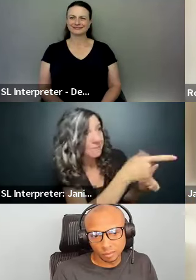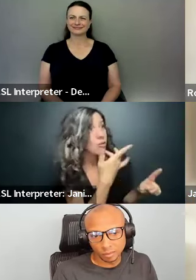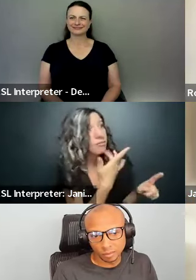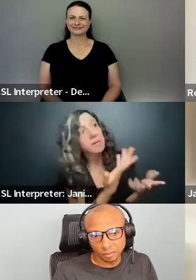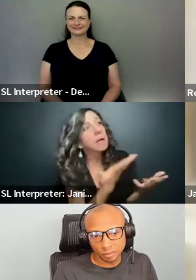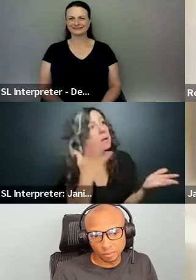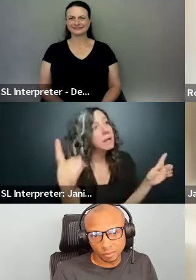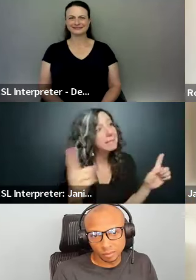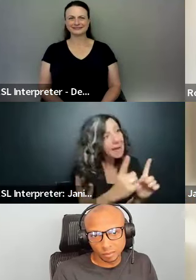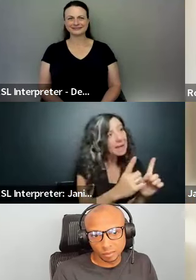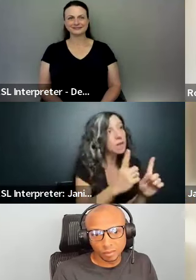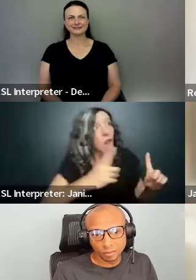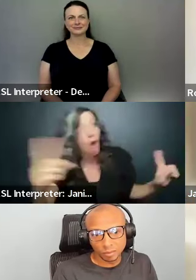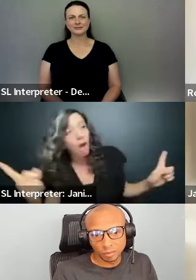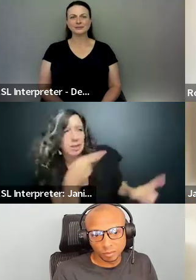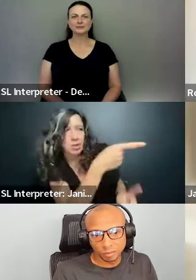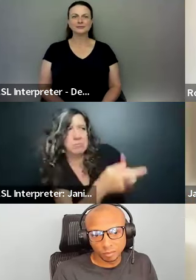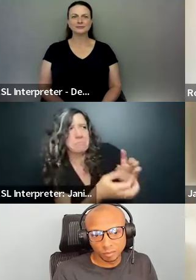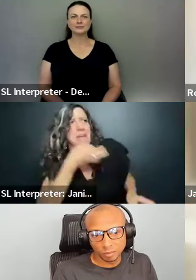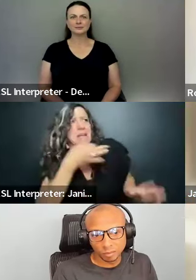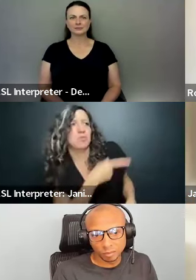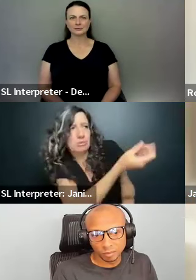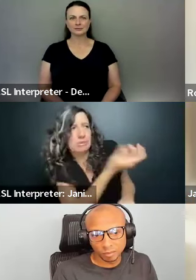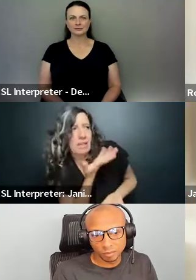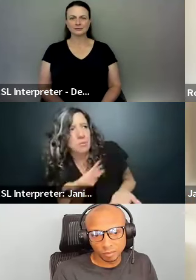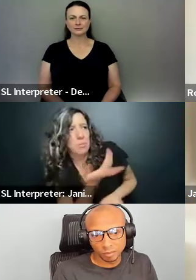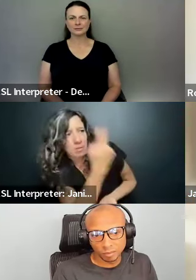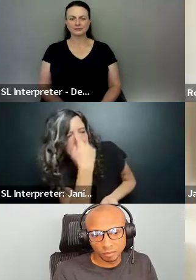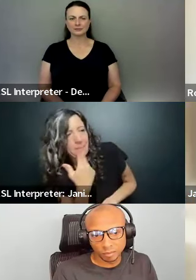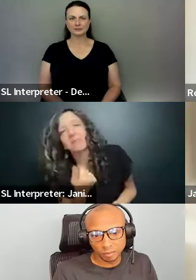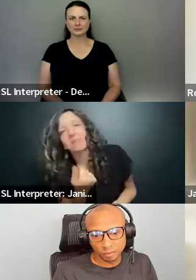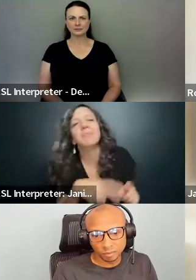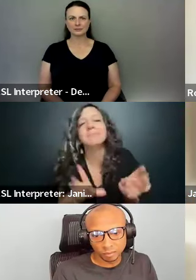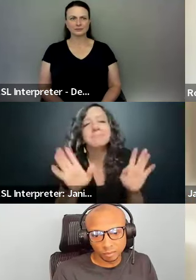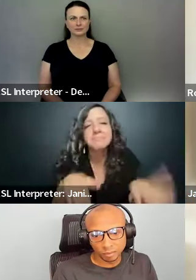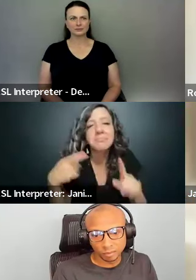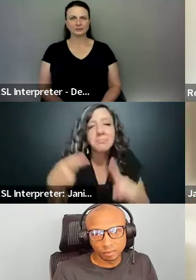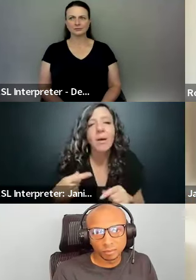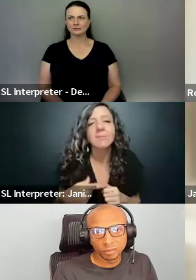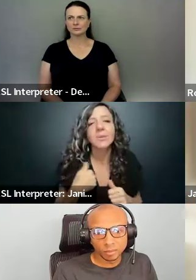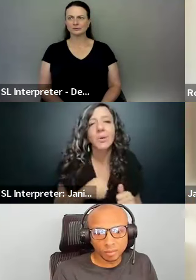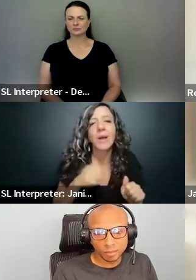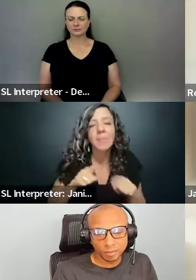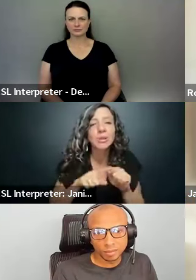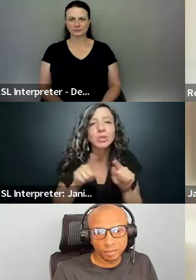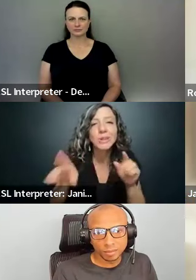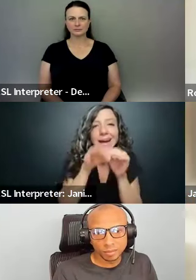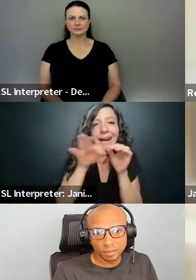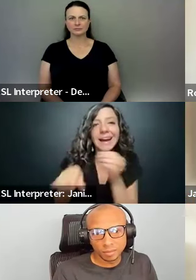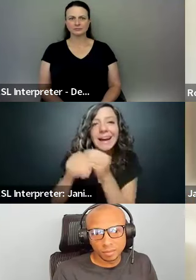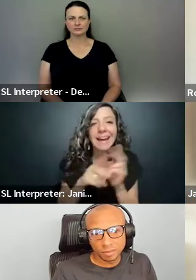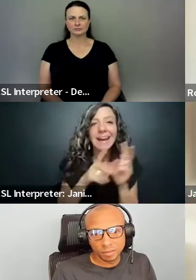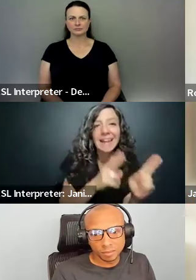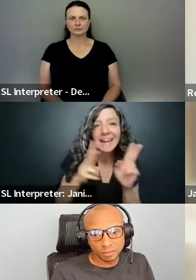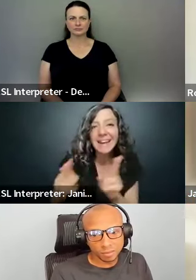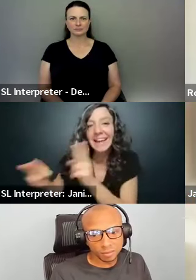but it's just a piece by piece. And the interviews, we tried to have the interviews kind of like